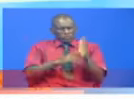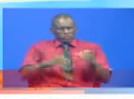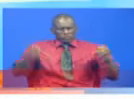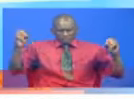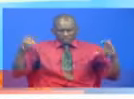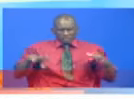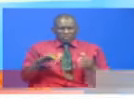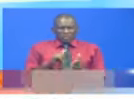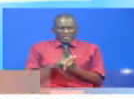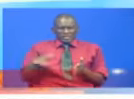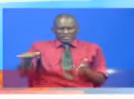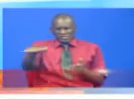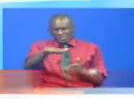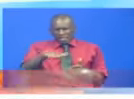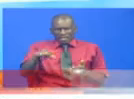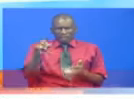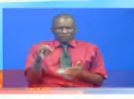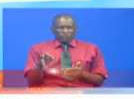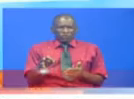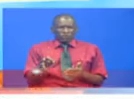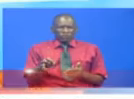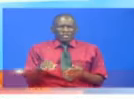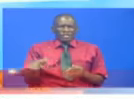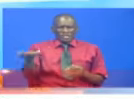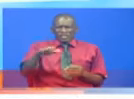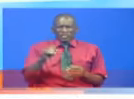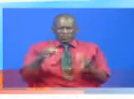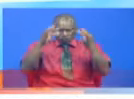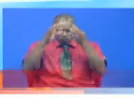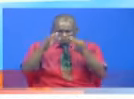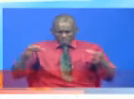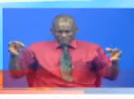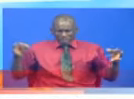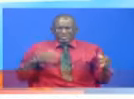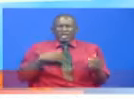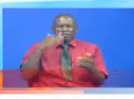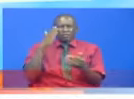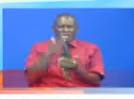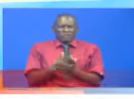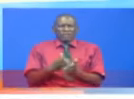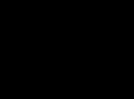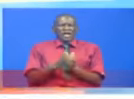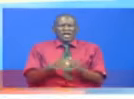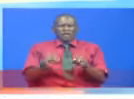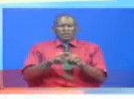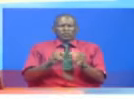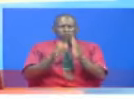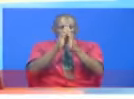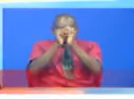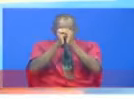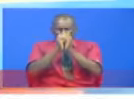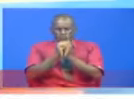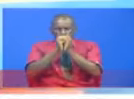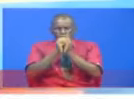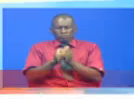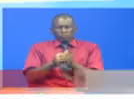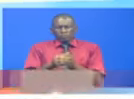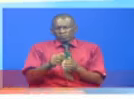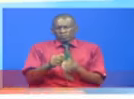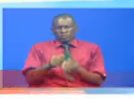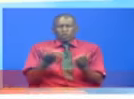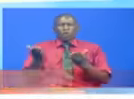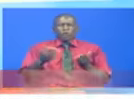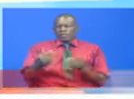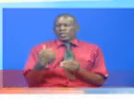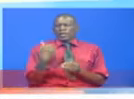was in the area of weddings, I believe, and also worship, where the